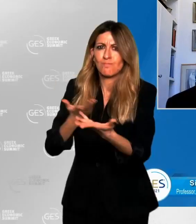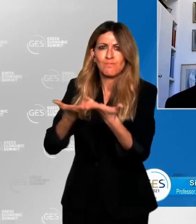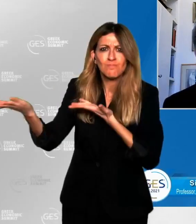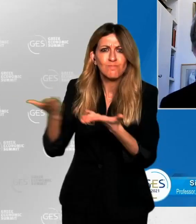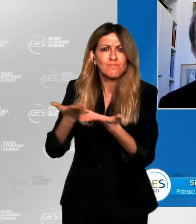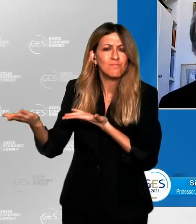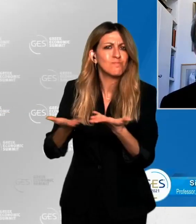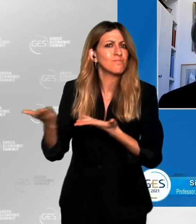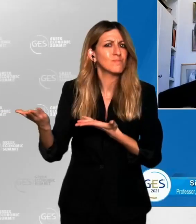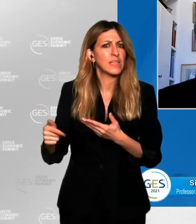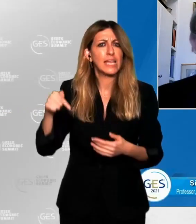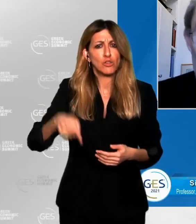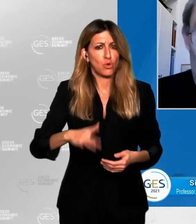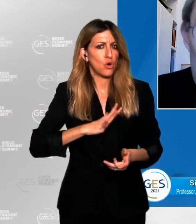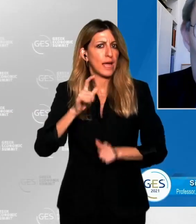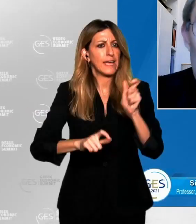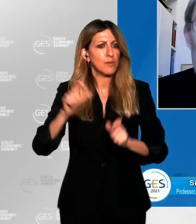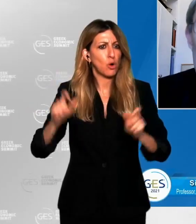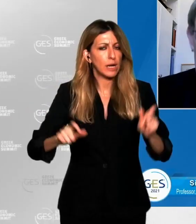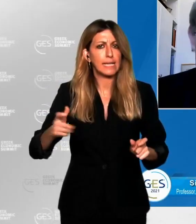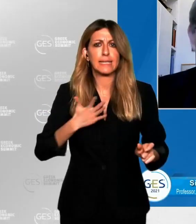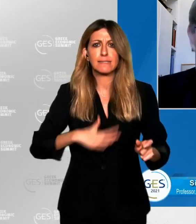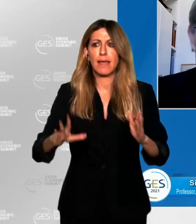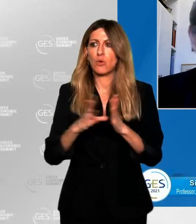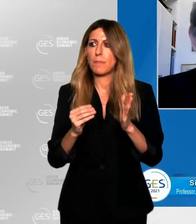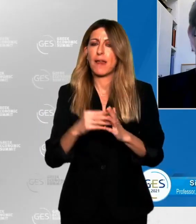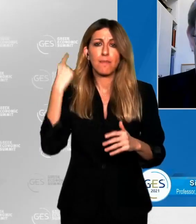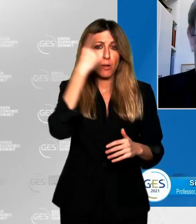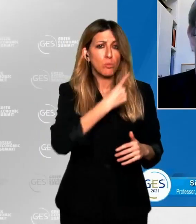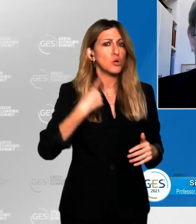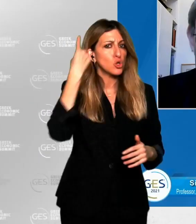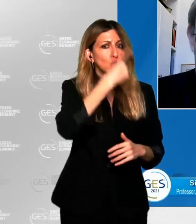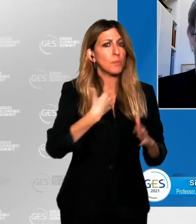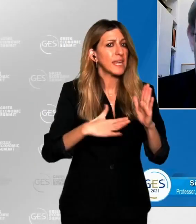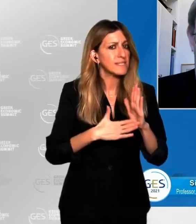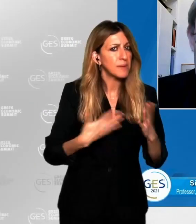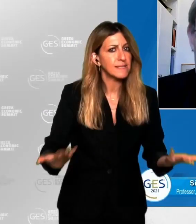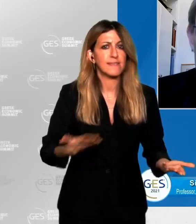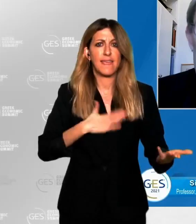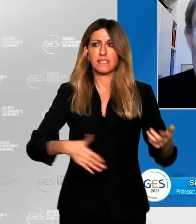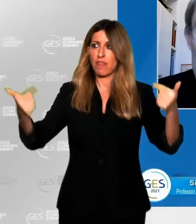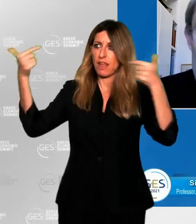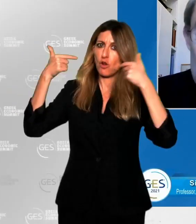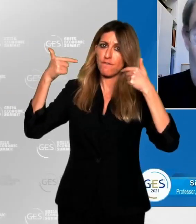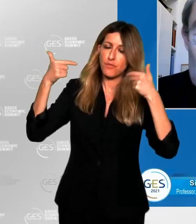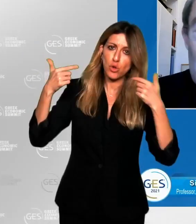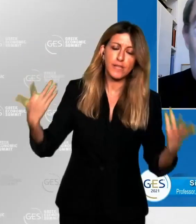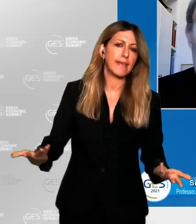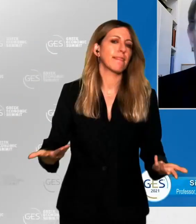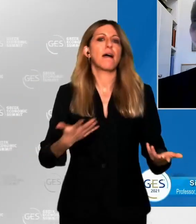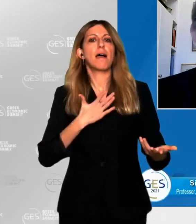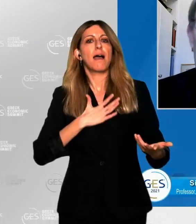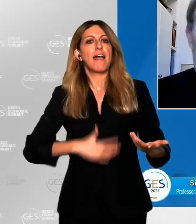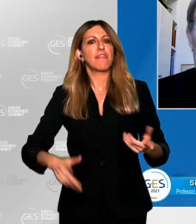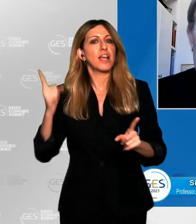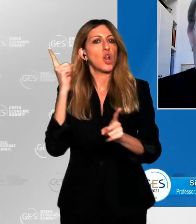social care, specialized healthcare. These are what economists call luxury goods, in the sense that